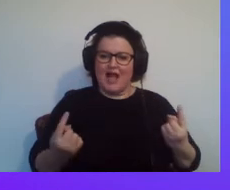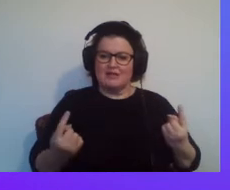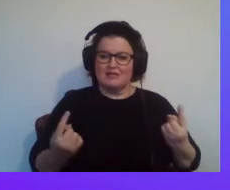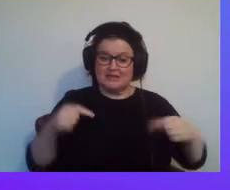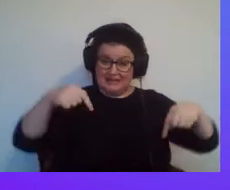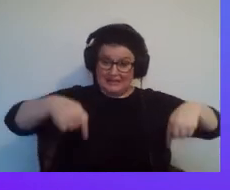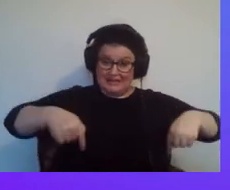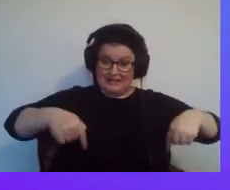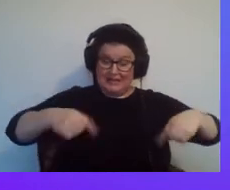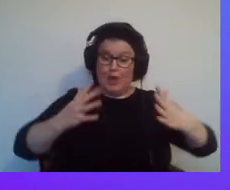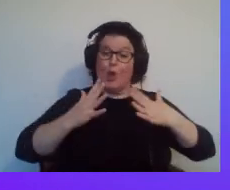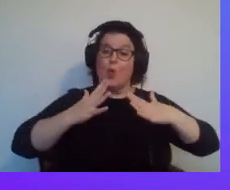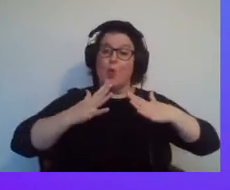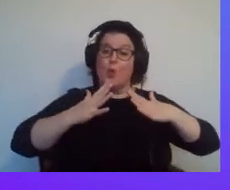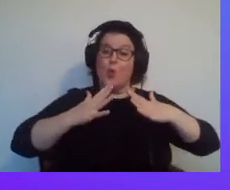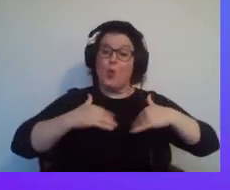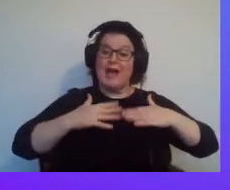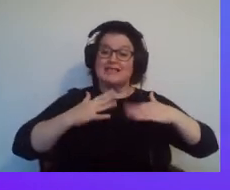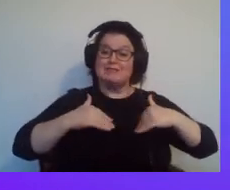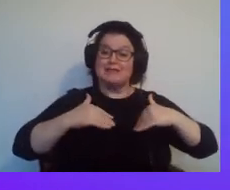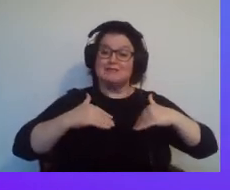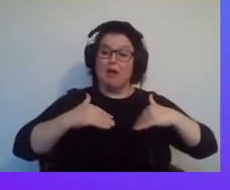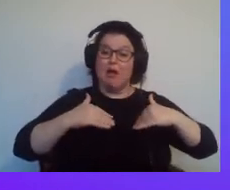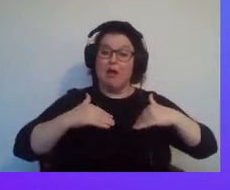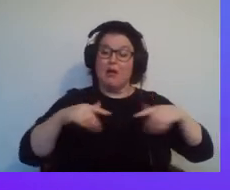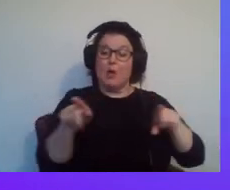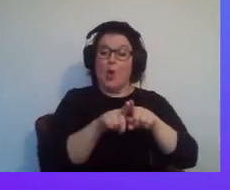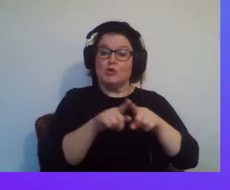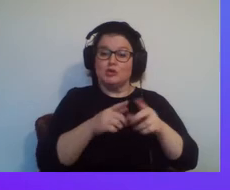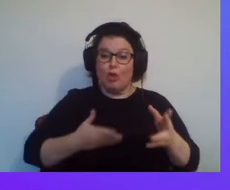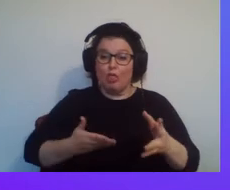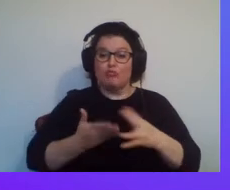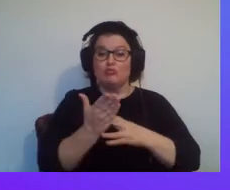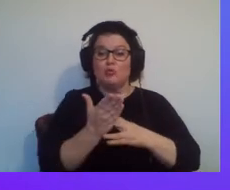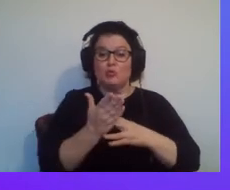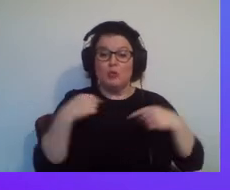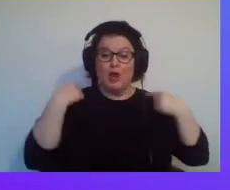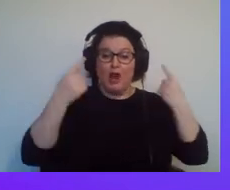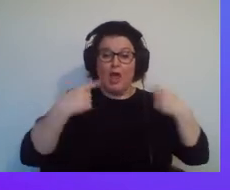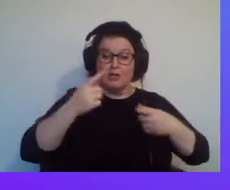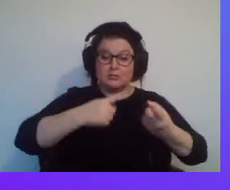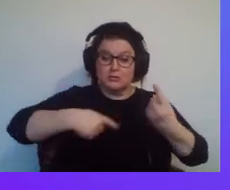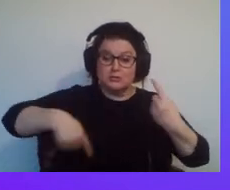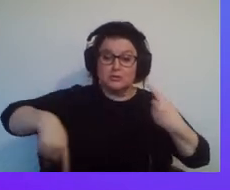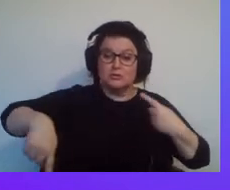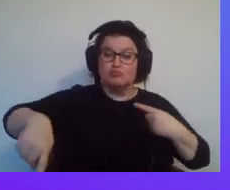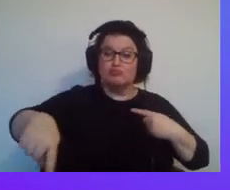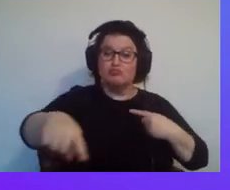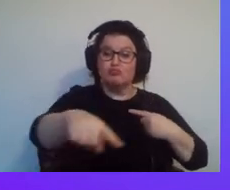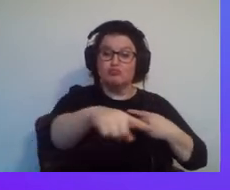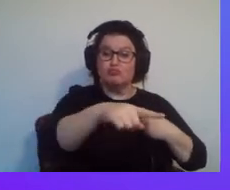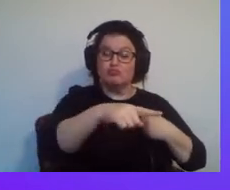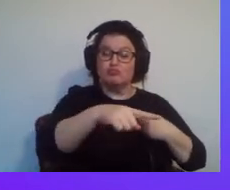the information that they need. And I was really delighted a few weeks ago when I was talking to Lord Woolley about this